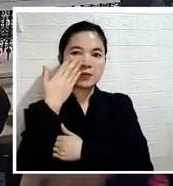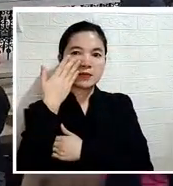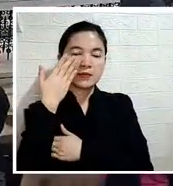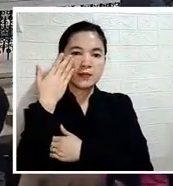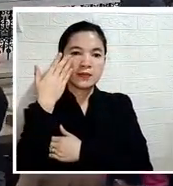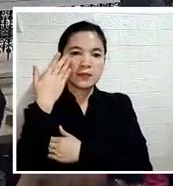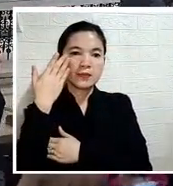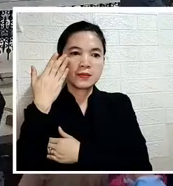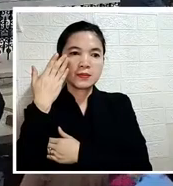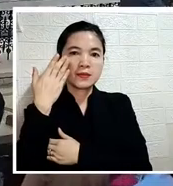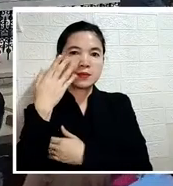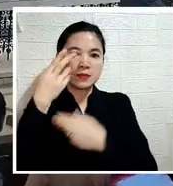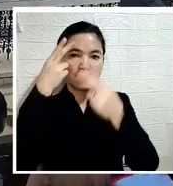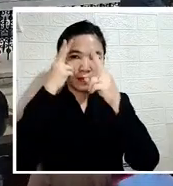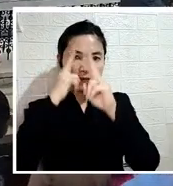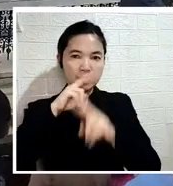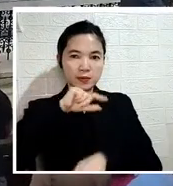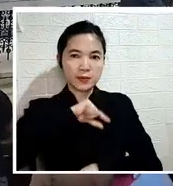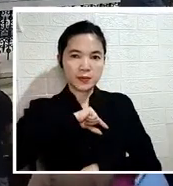parat ki